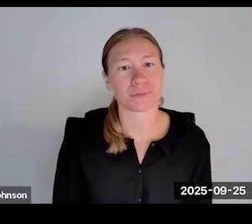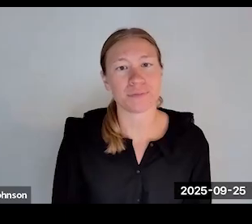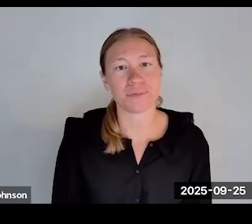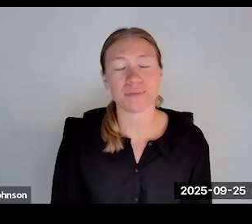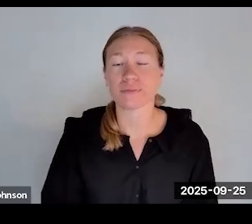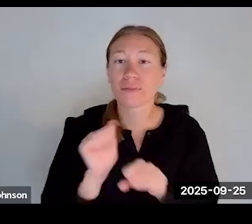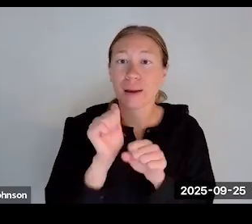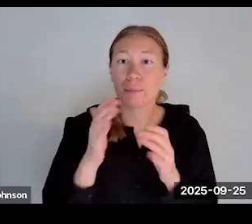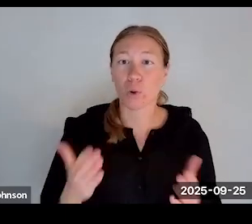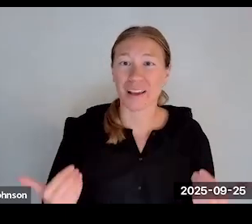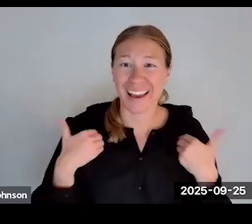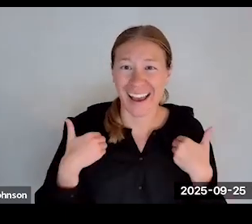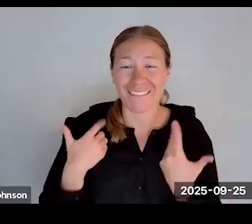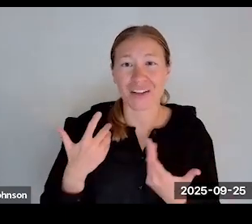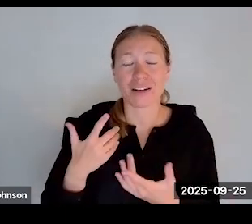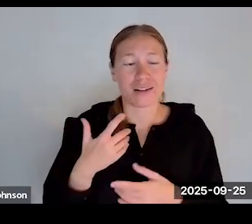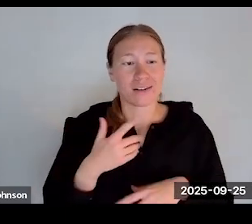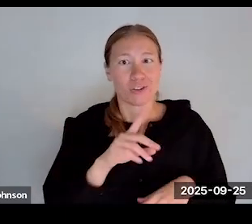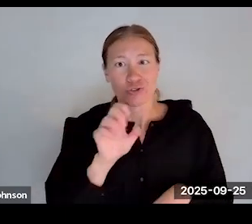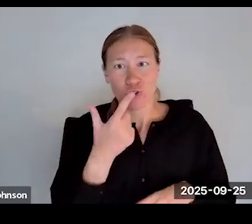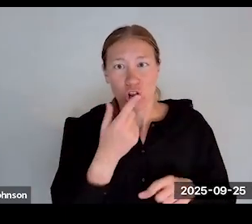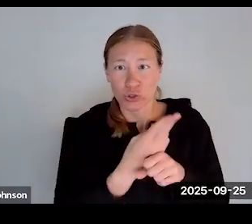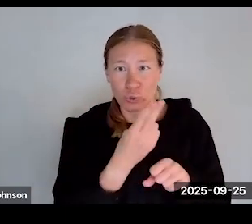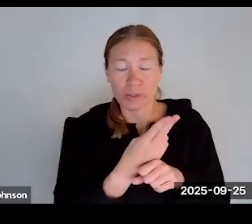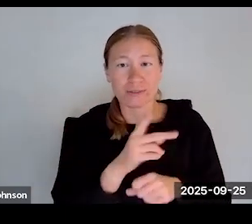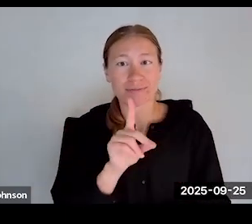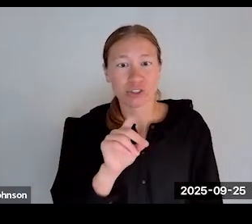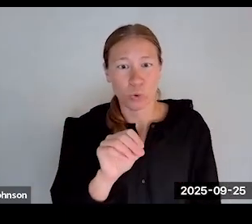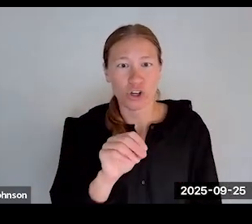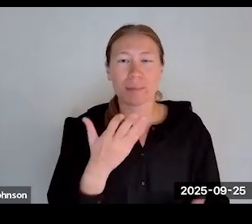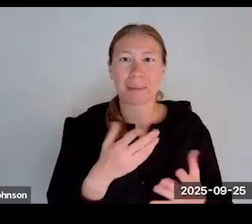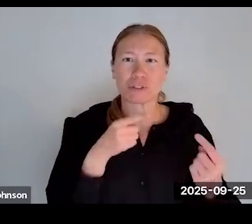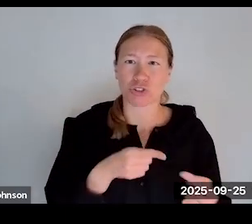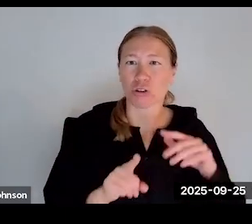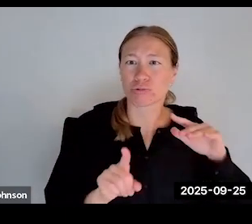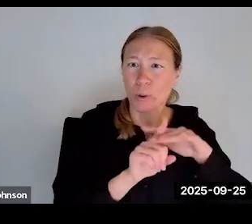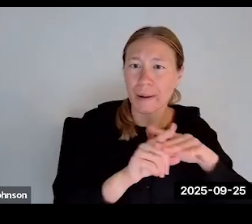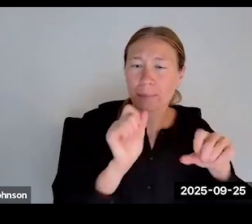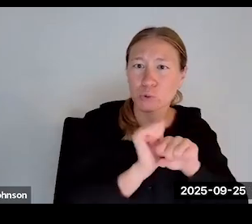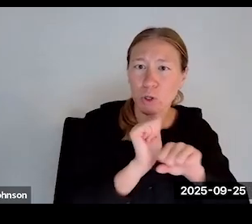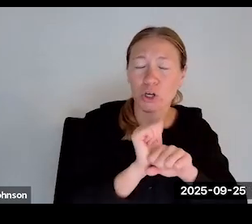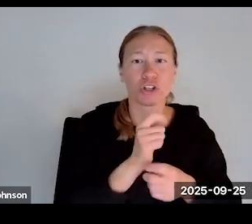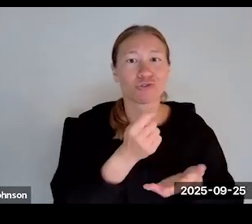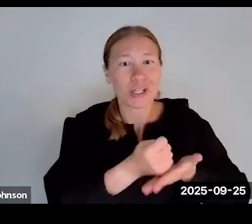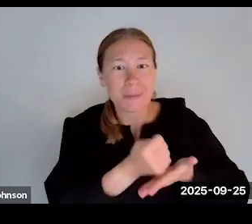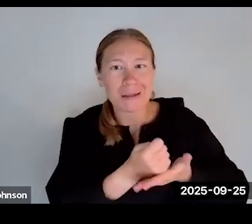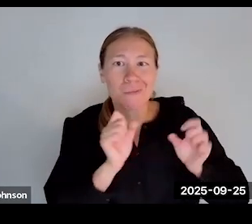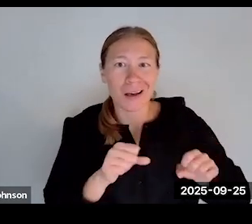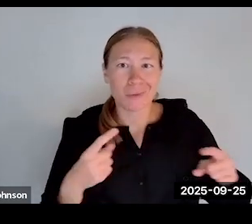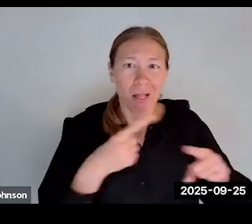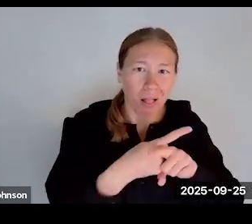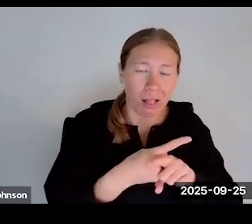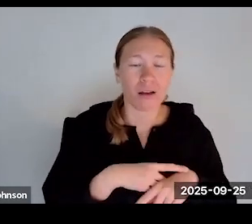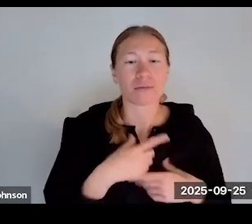Employees with substance use disorders may struggle with attendance due to treatment needs or health symptoms, and they may experience